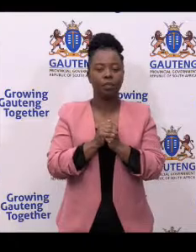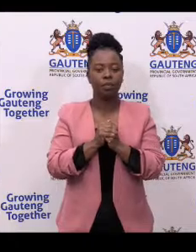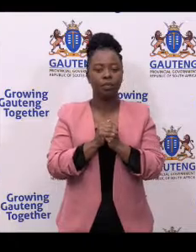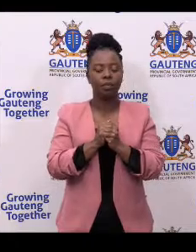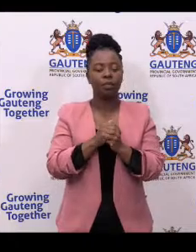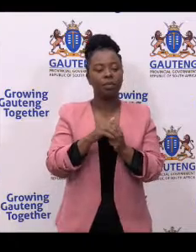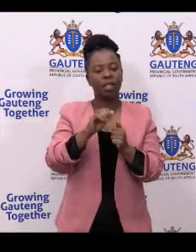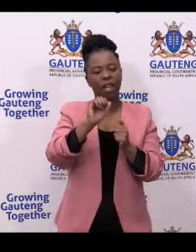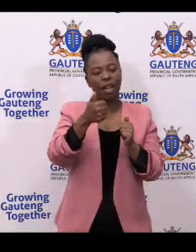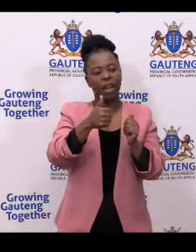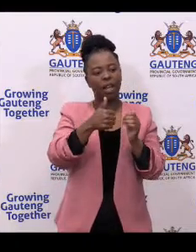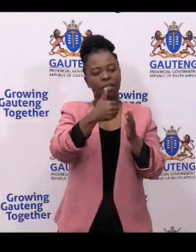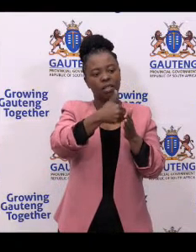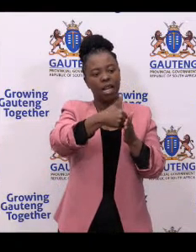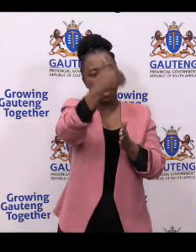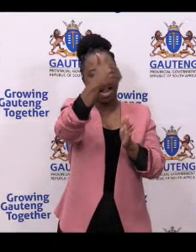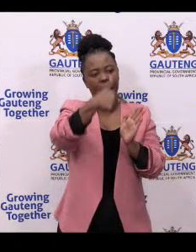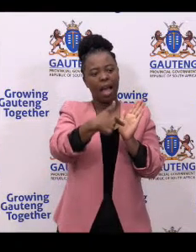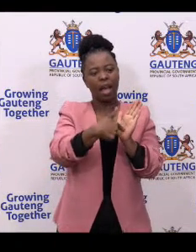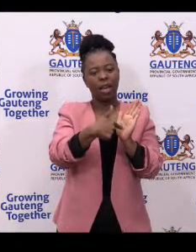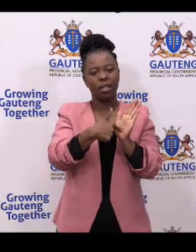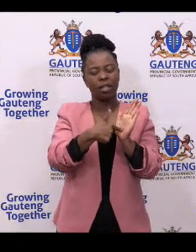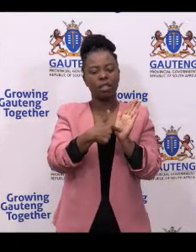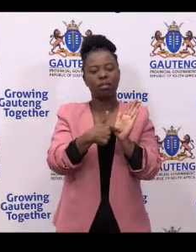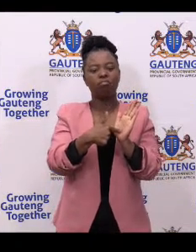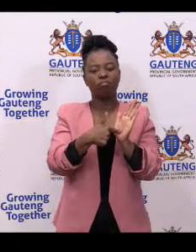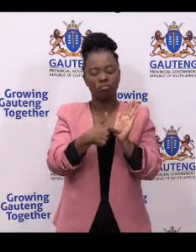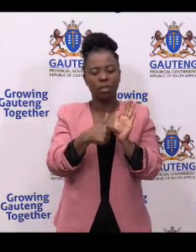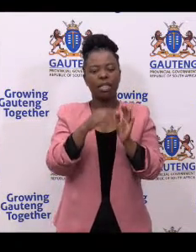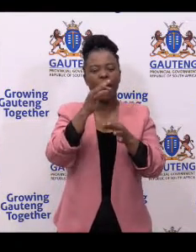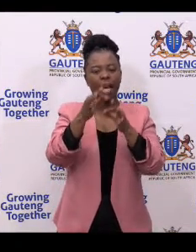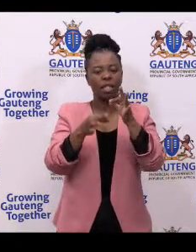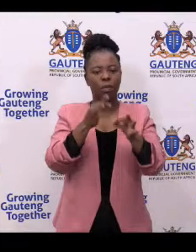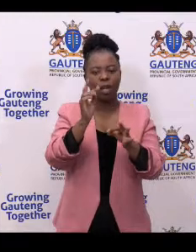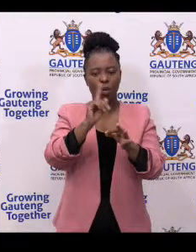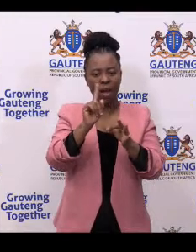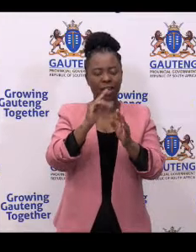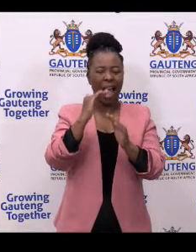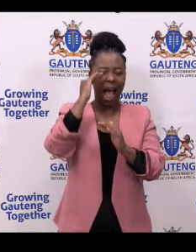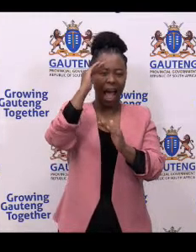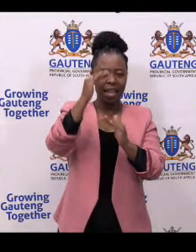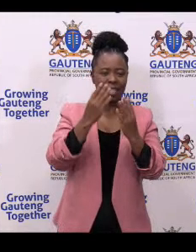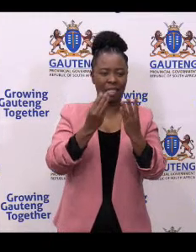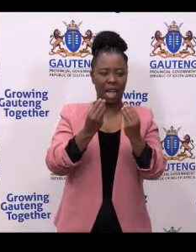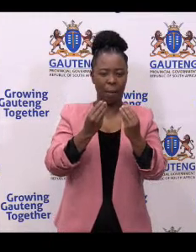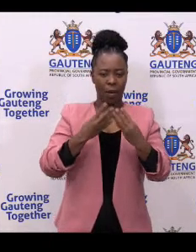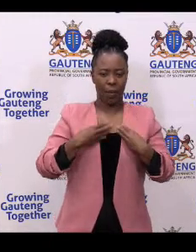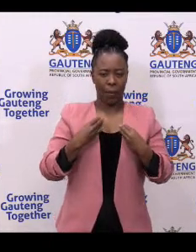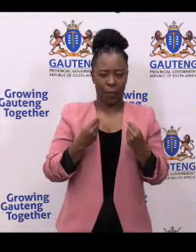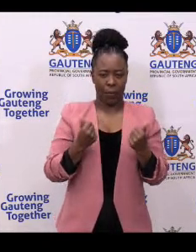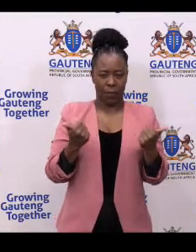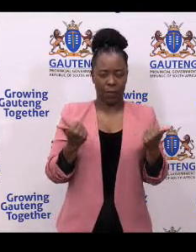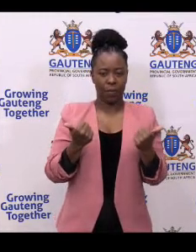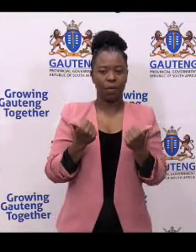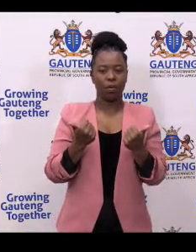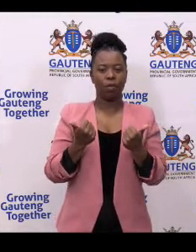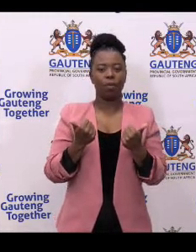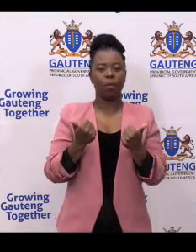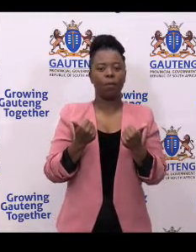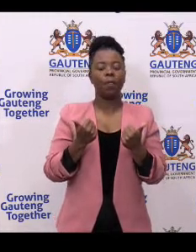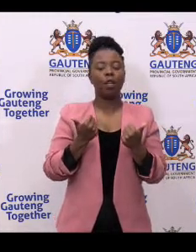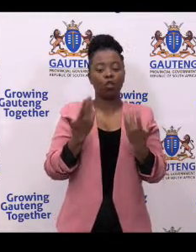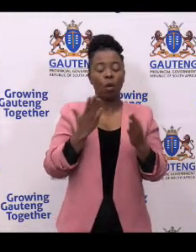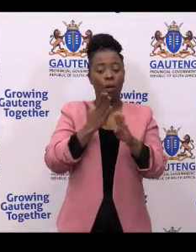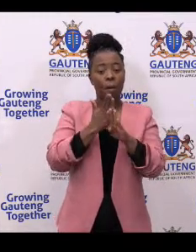The next slide will actually talk to the highest number of recoveries, which is, before that,